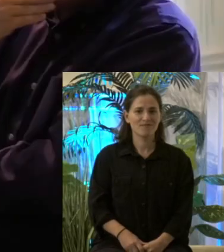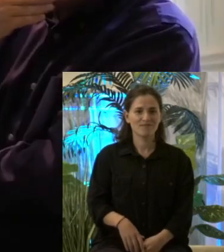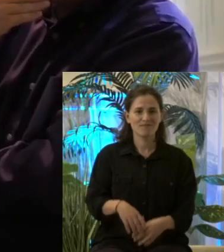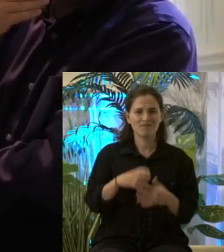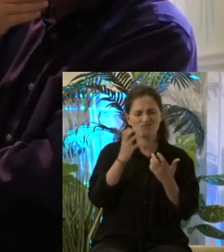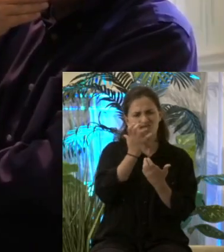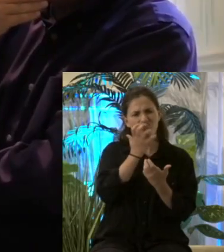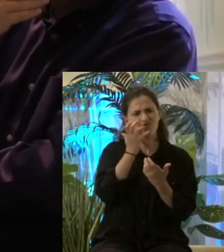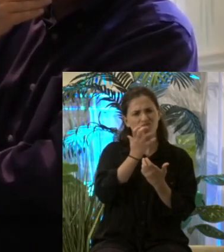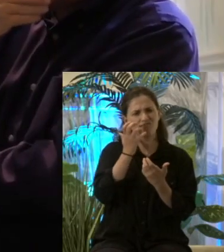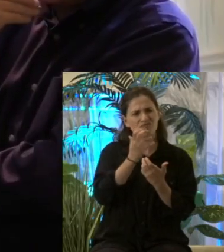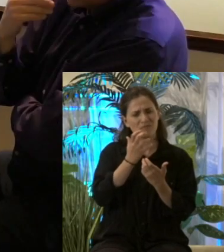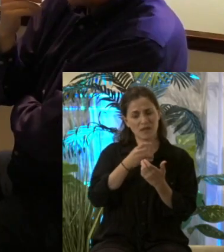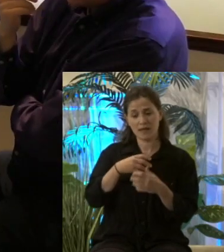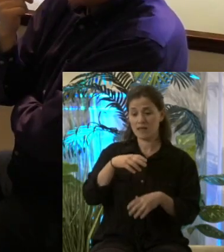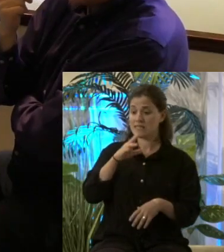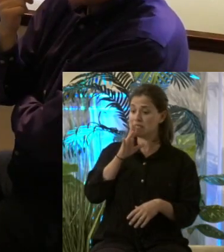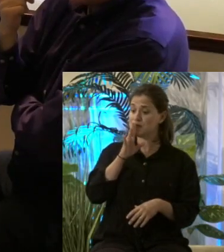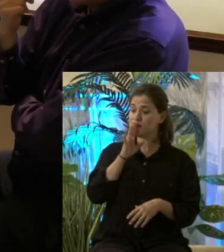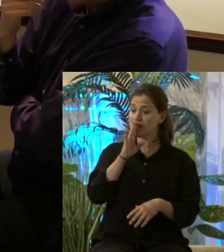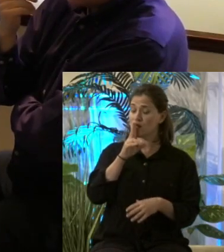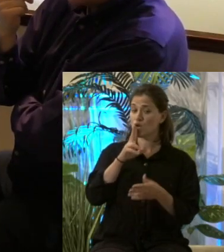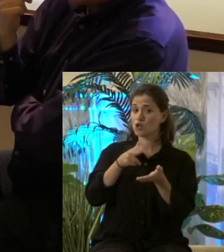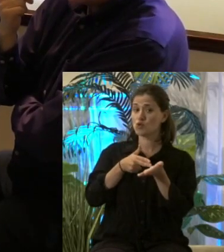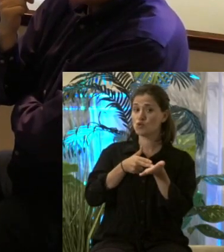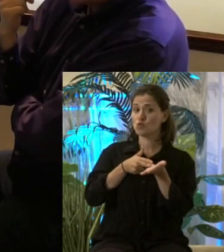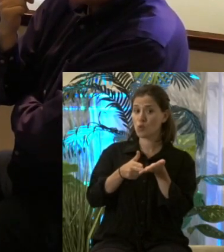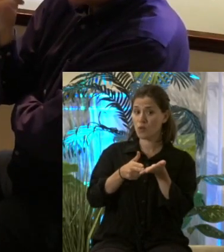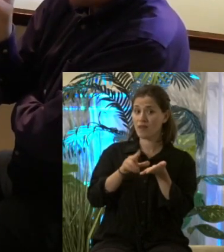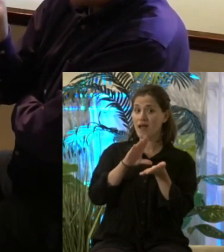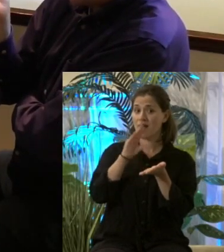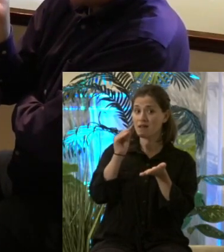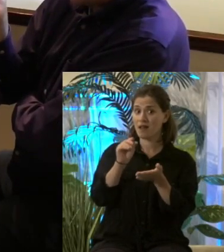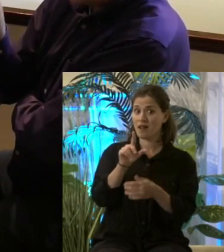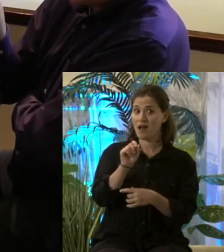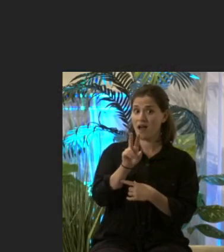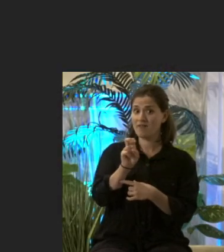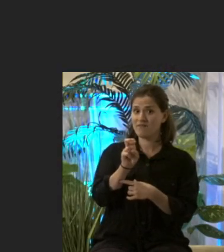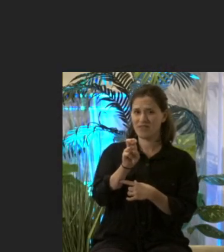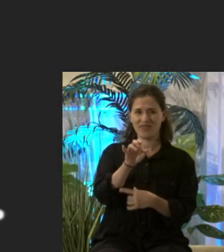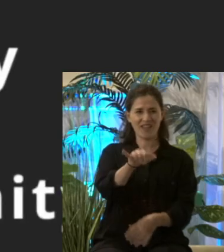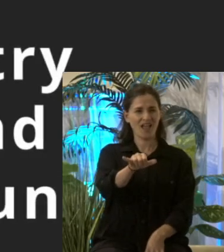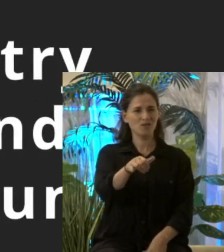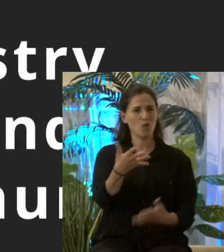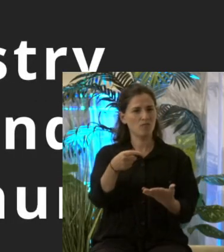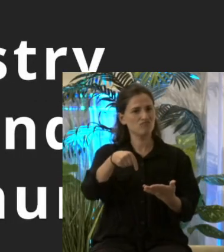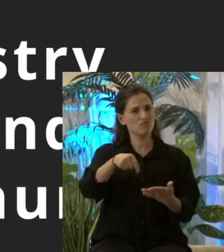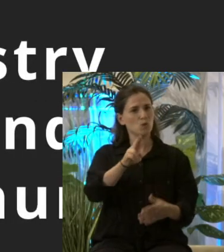to speak the truth in love. That's what we do.